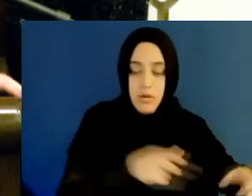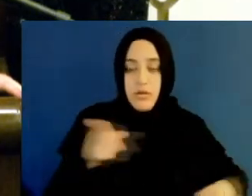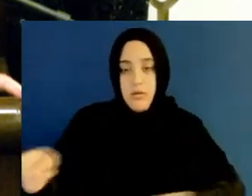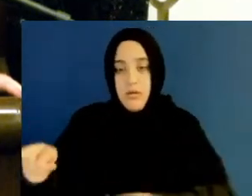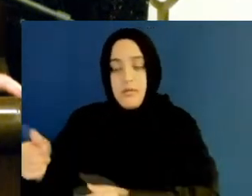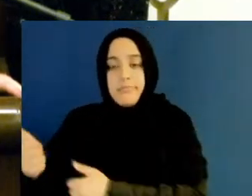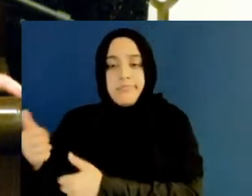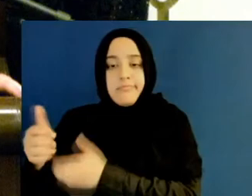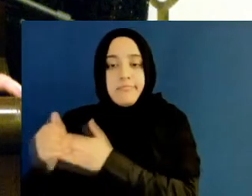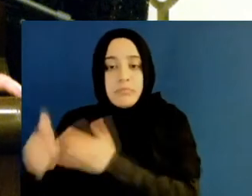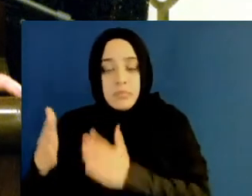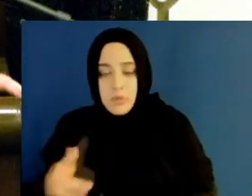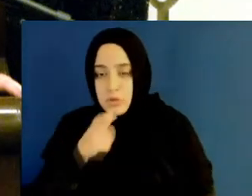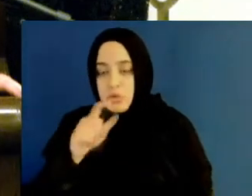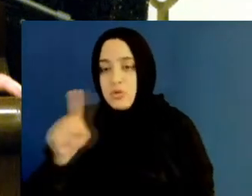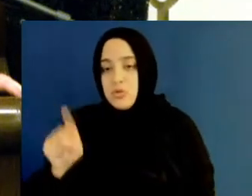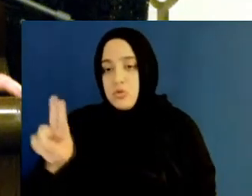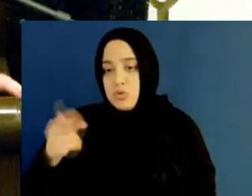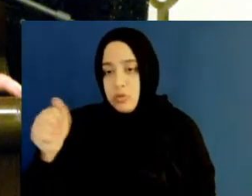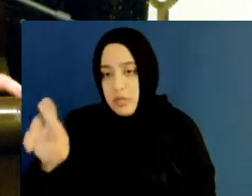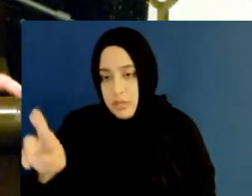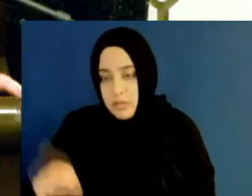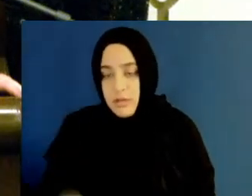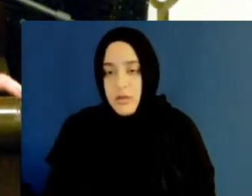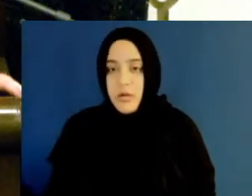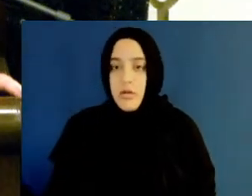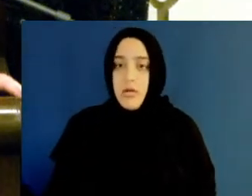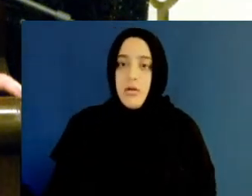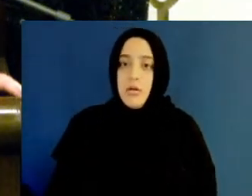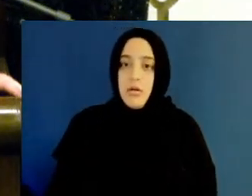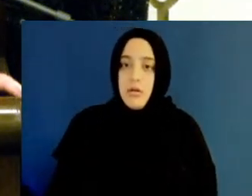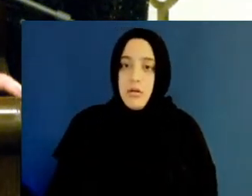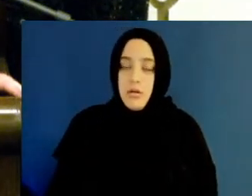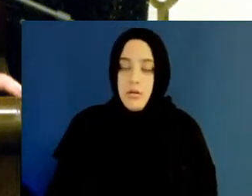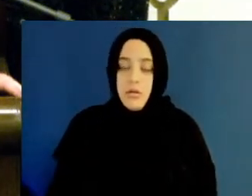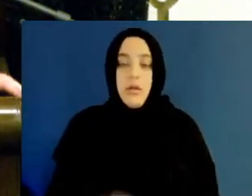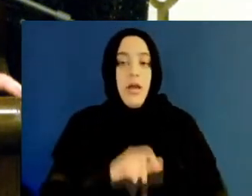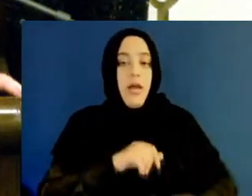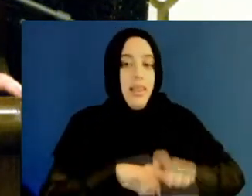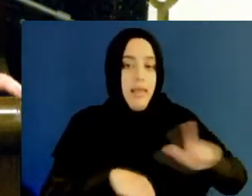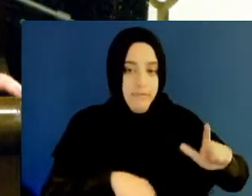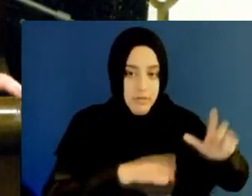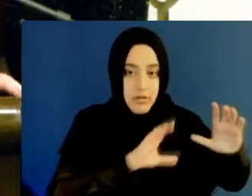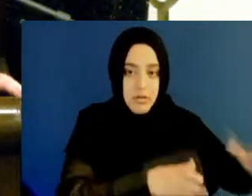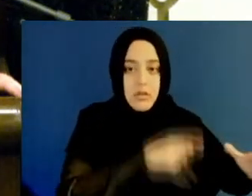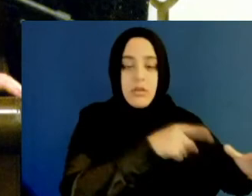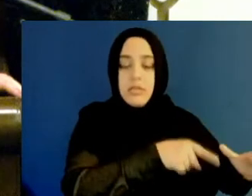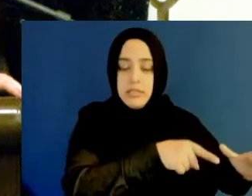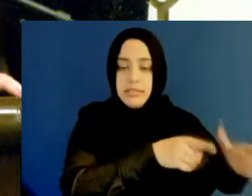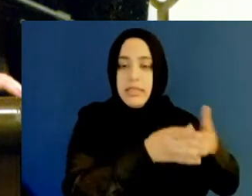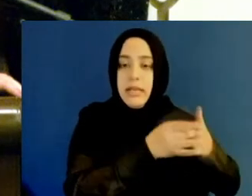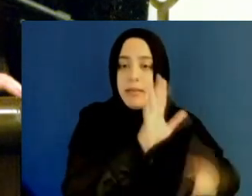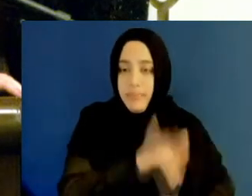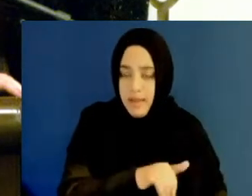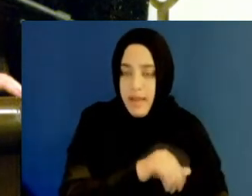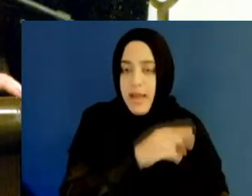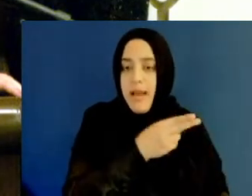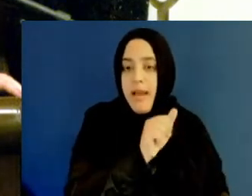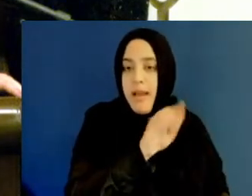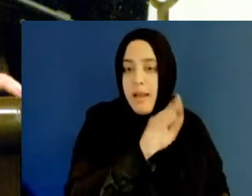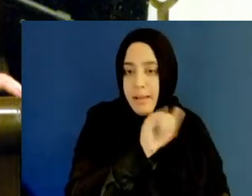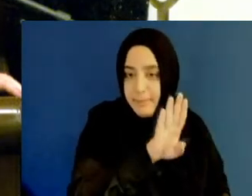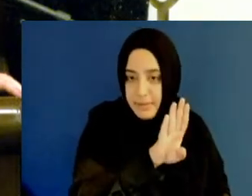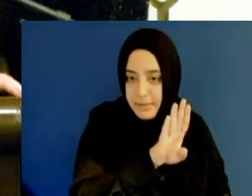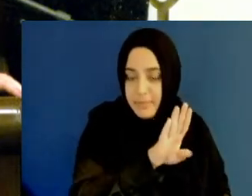command of Mawlana Sheikh al-Ansar Habib ibn Madahir. Imam al-Hussein goes into the battlefield in